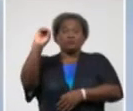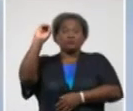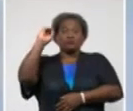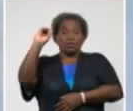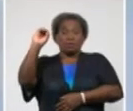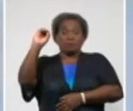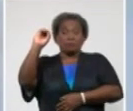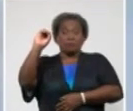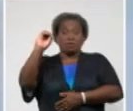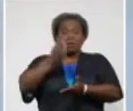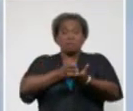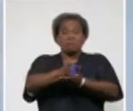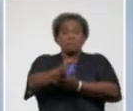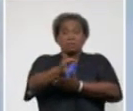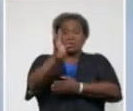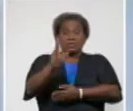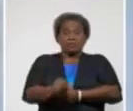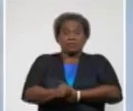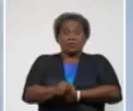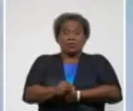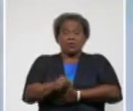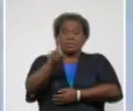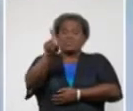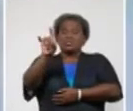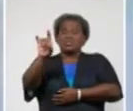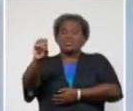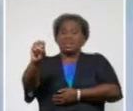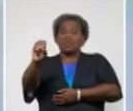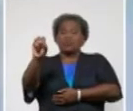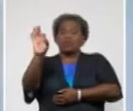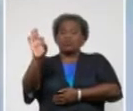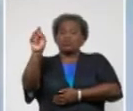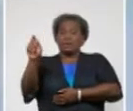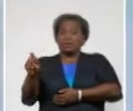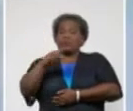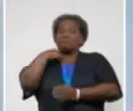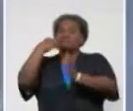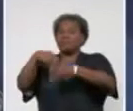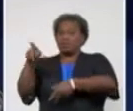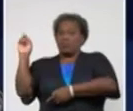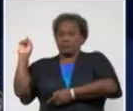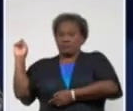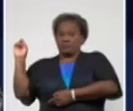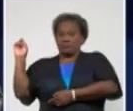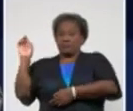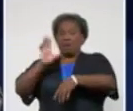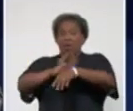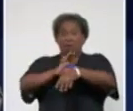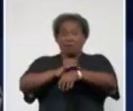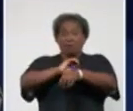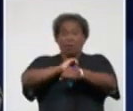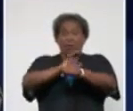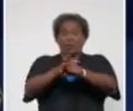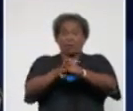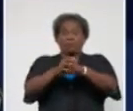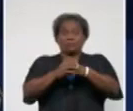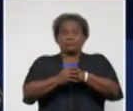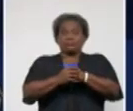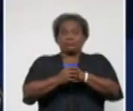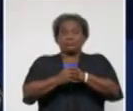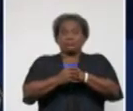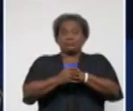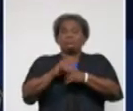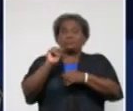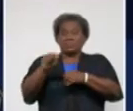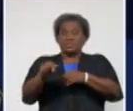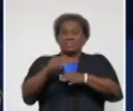country, meaning that the COVID-19 death toll on the island remains at 108, with a mortality rate